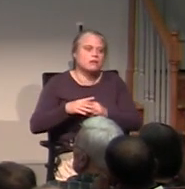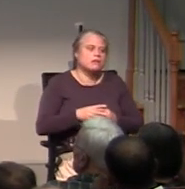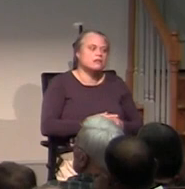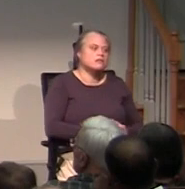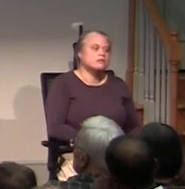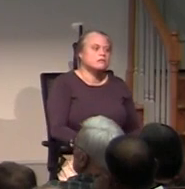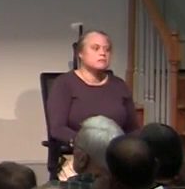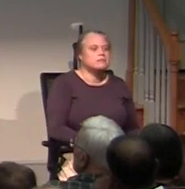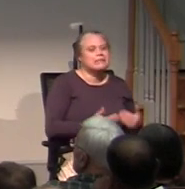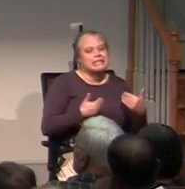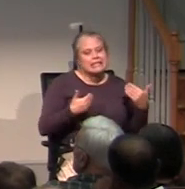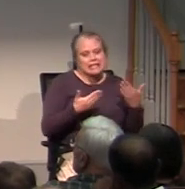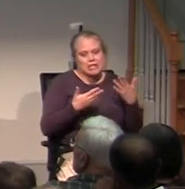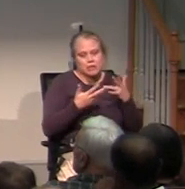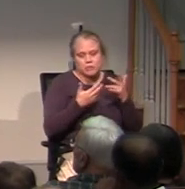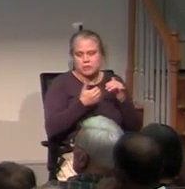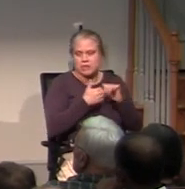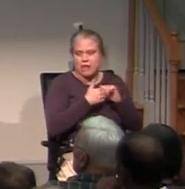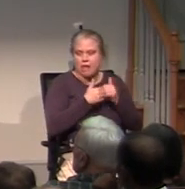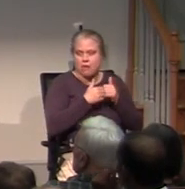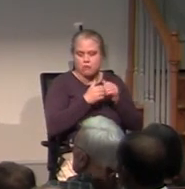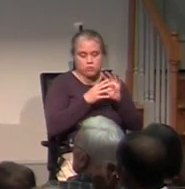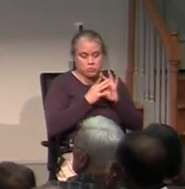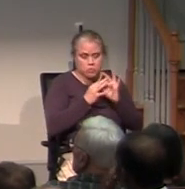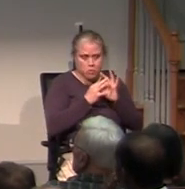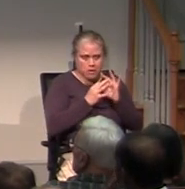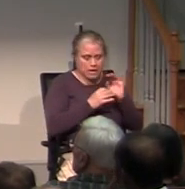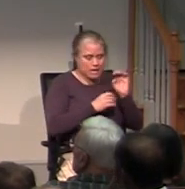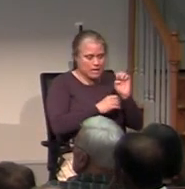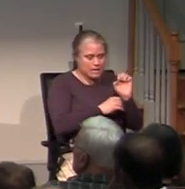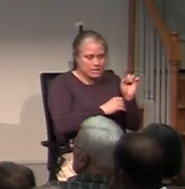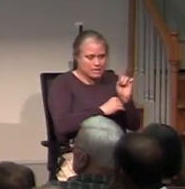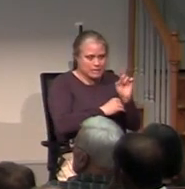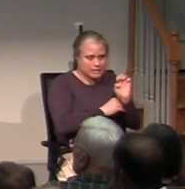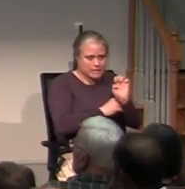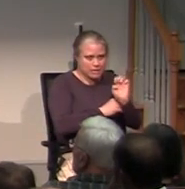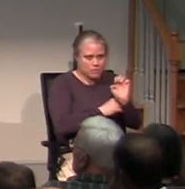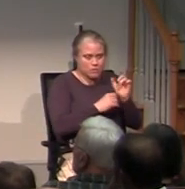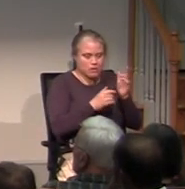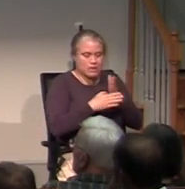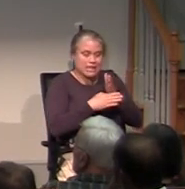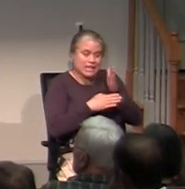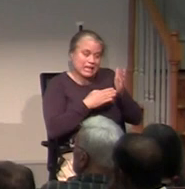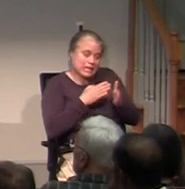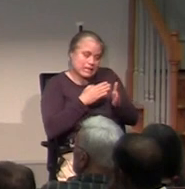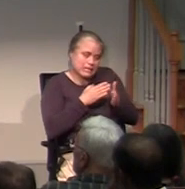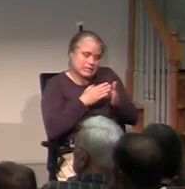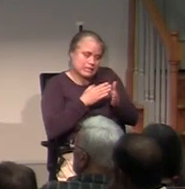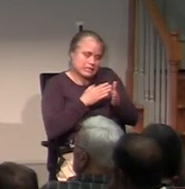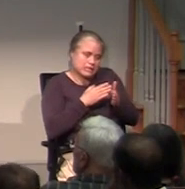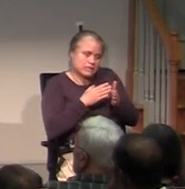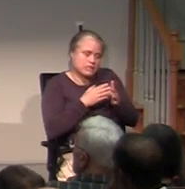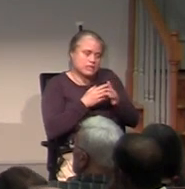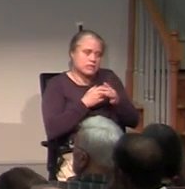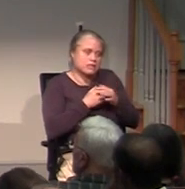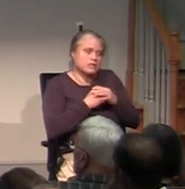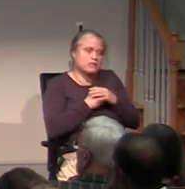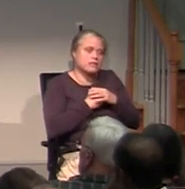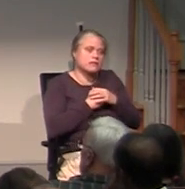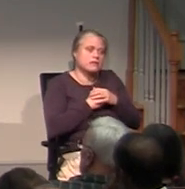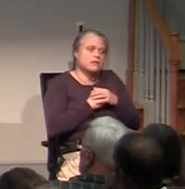Well, here's how the story in Ezekiel 16 ends after this terrible excursus